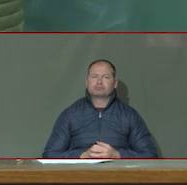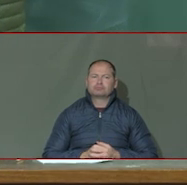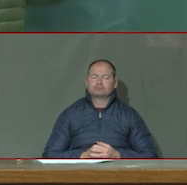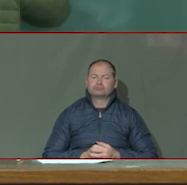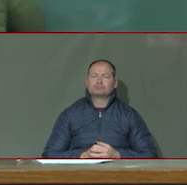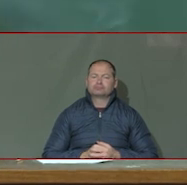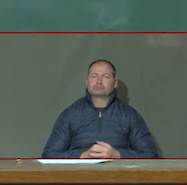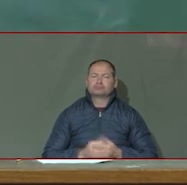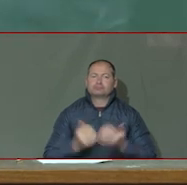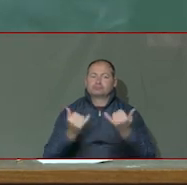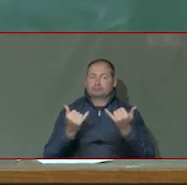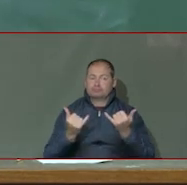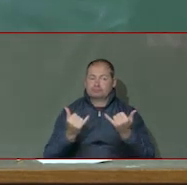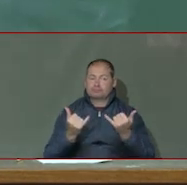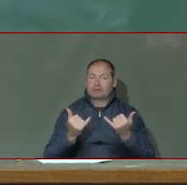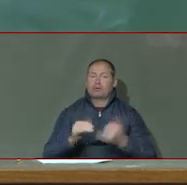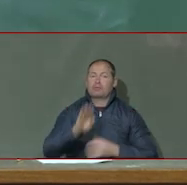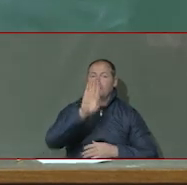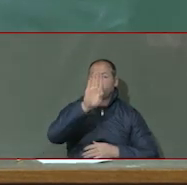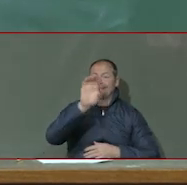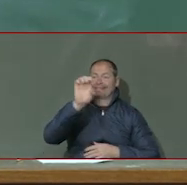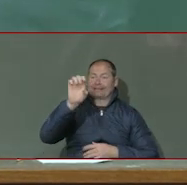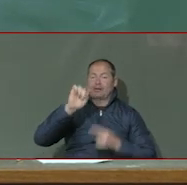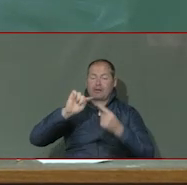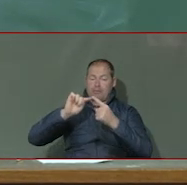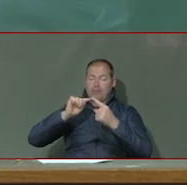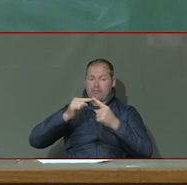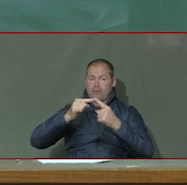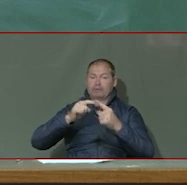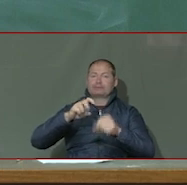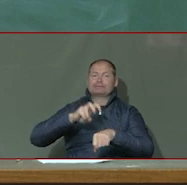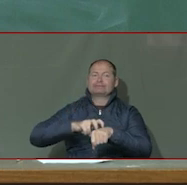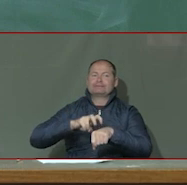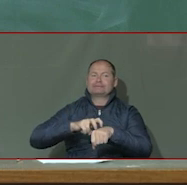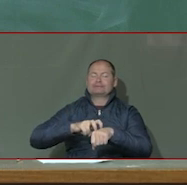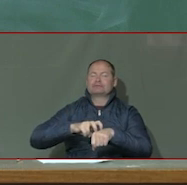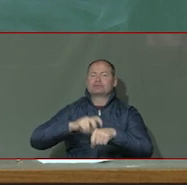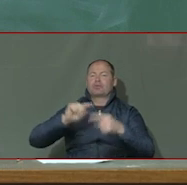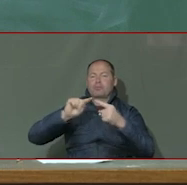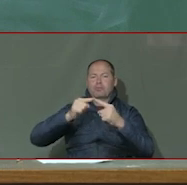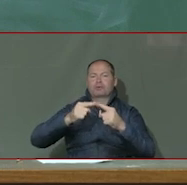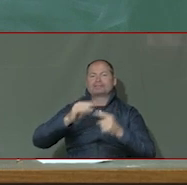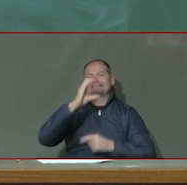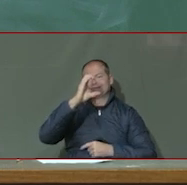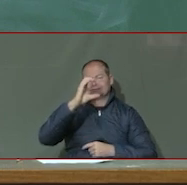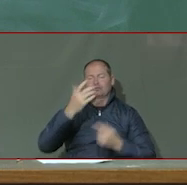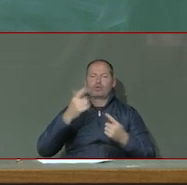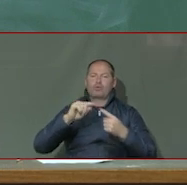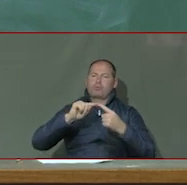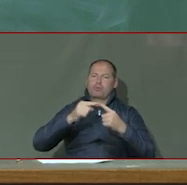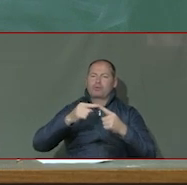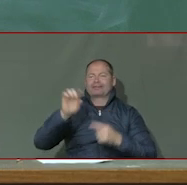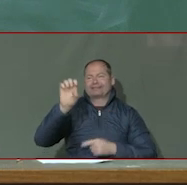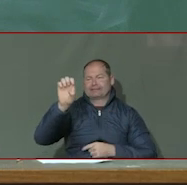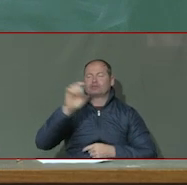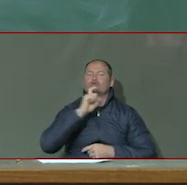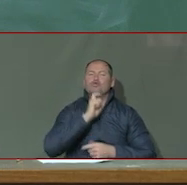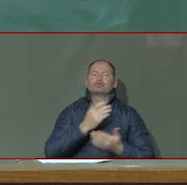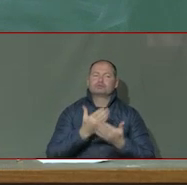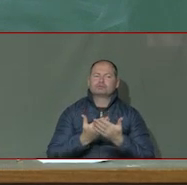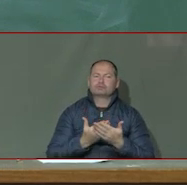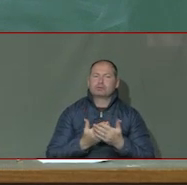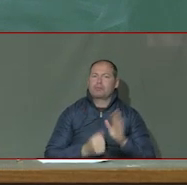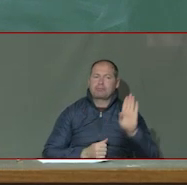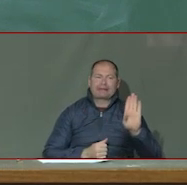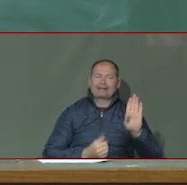I need a point on BE. You can use point C or point E. I haven't got the coordinates of B,